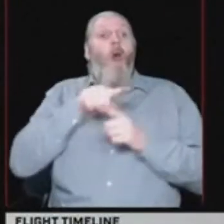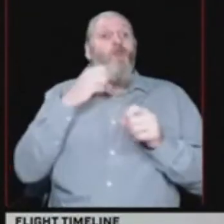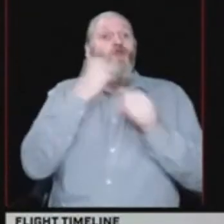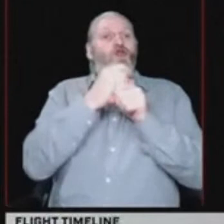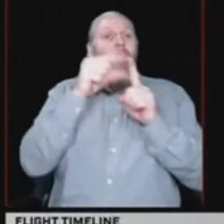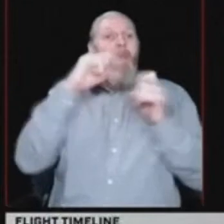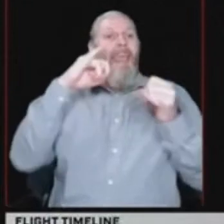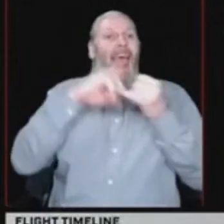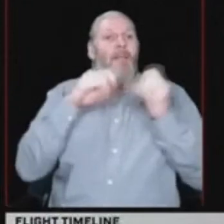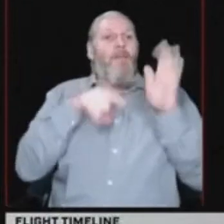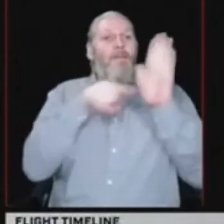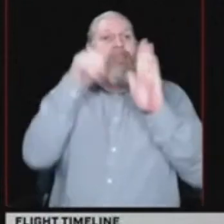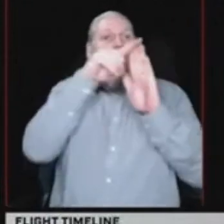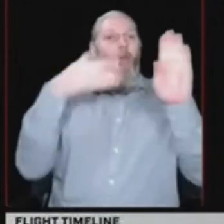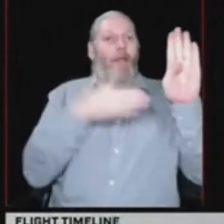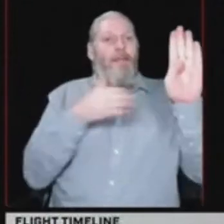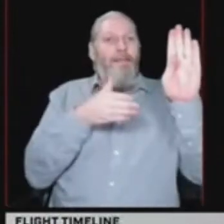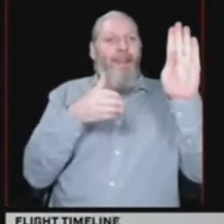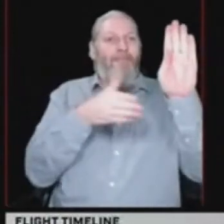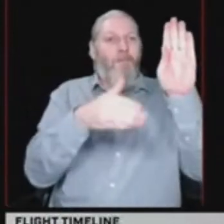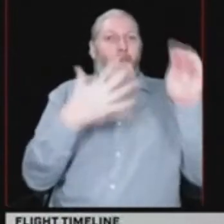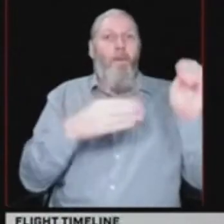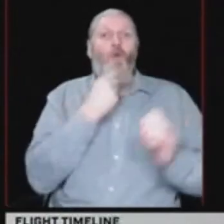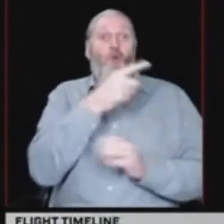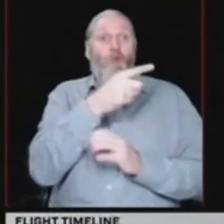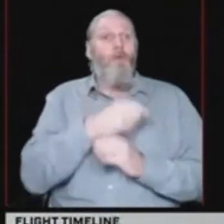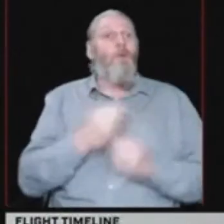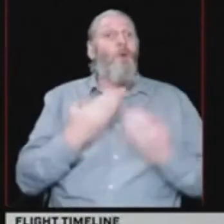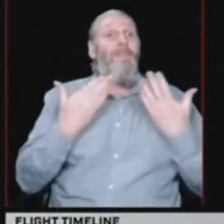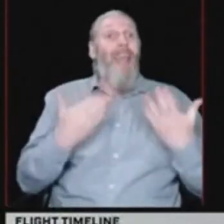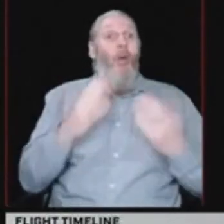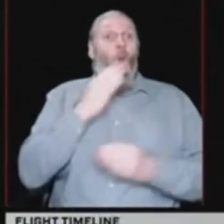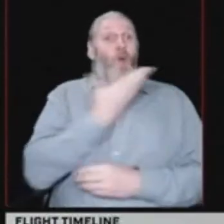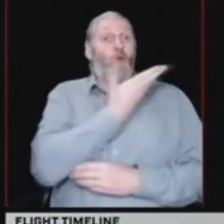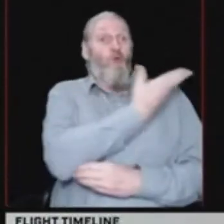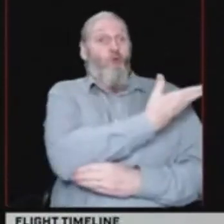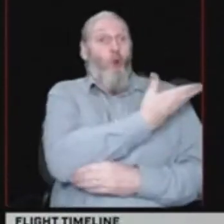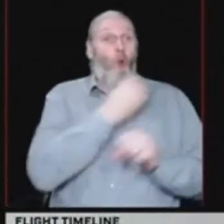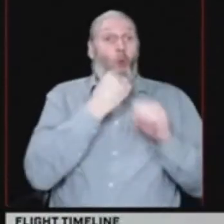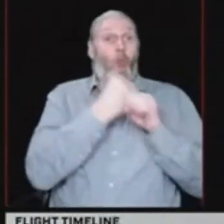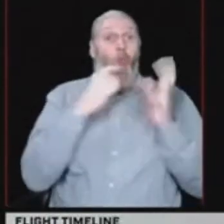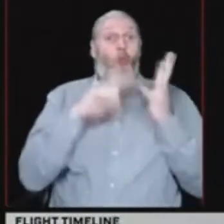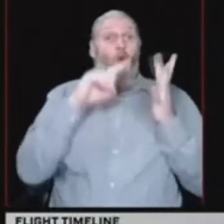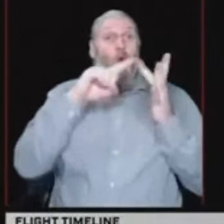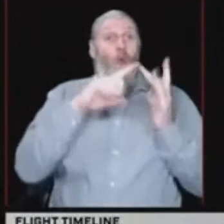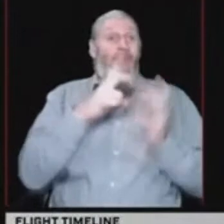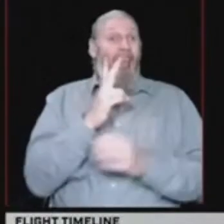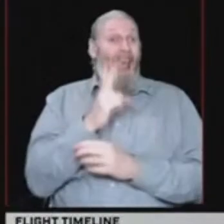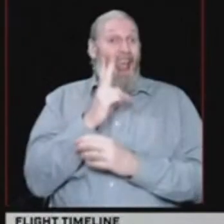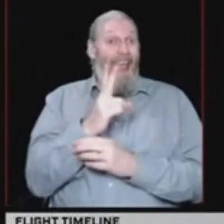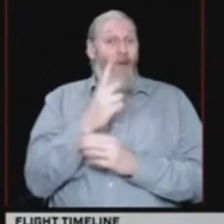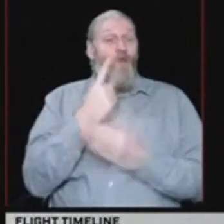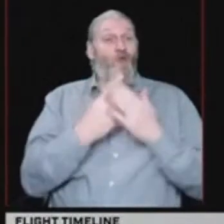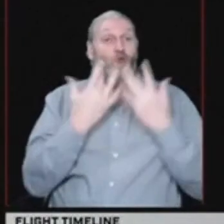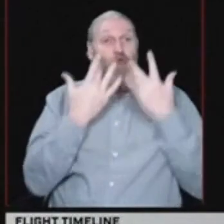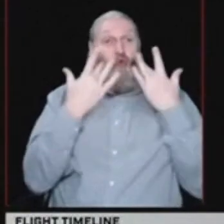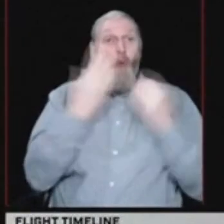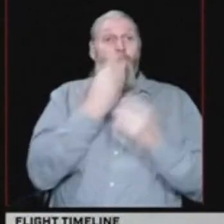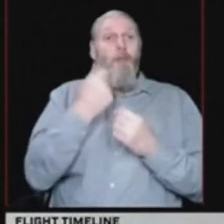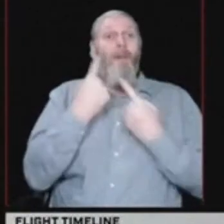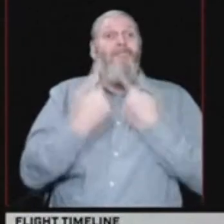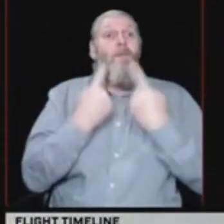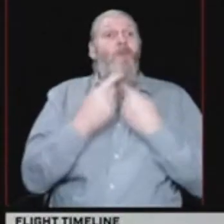systems. We're going to bring up the GUI again. Just a couple of notes from the MCC. Our launch commit criteria